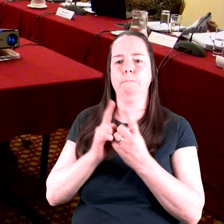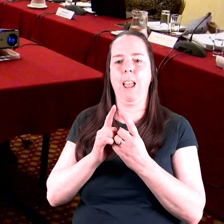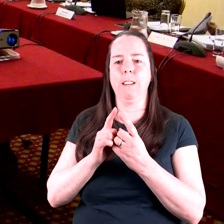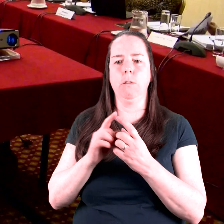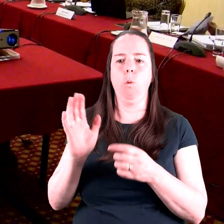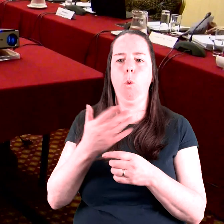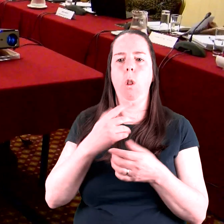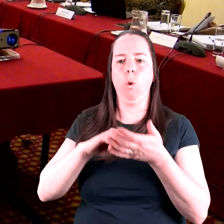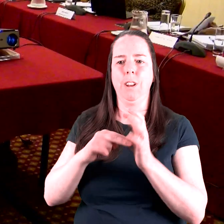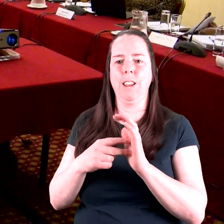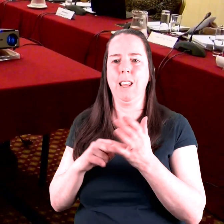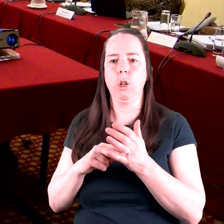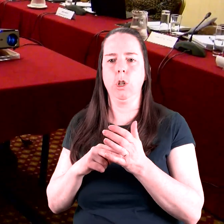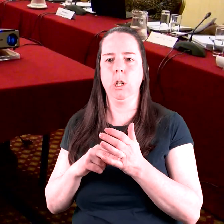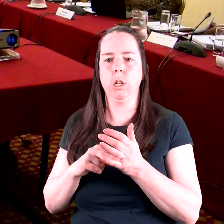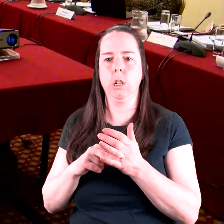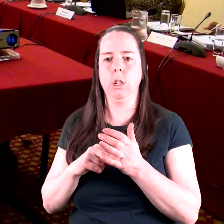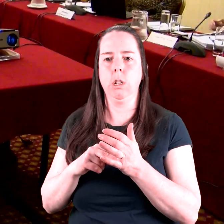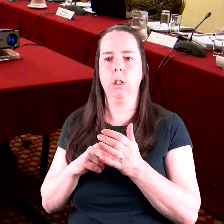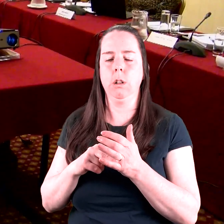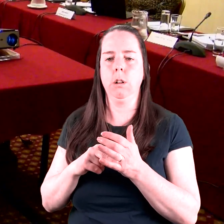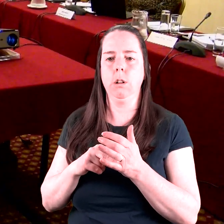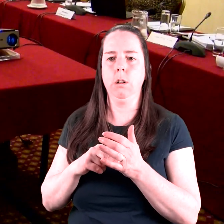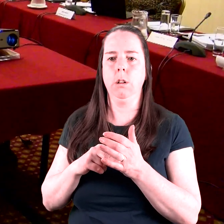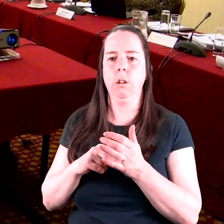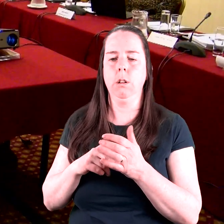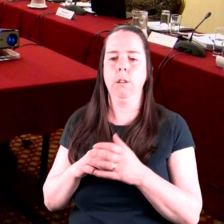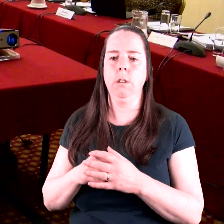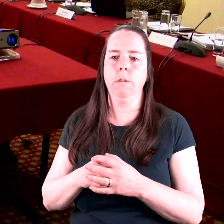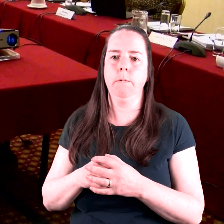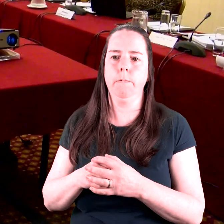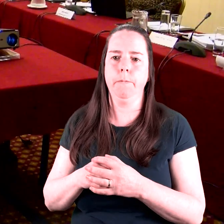met with every organisation that